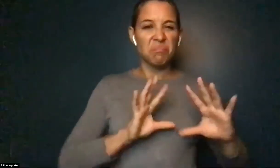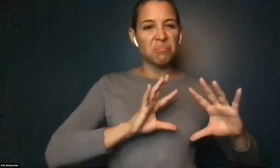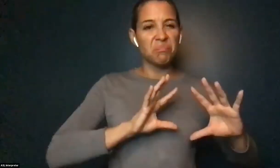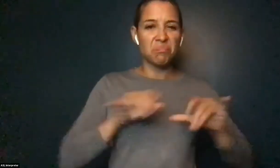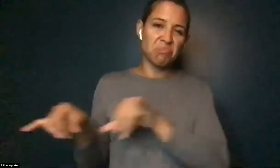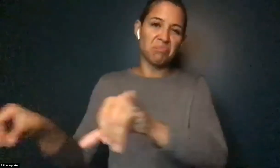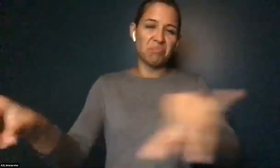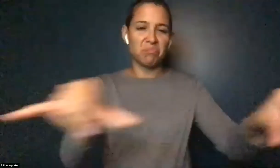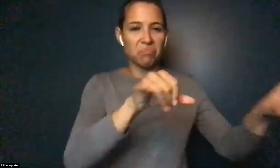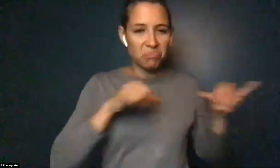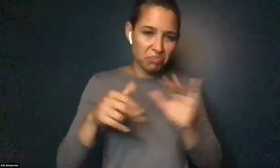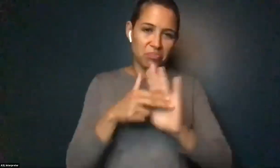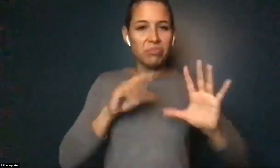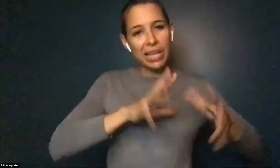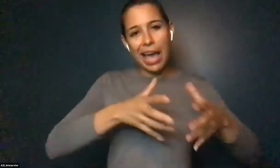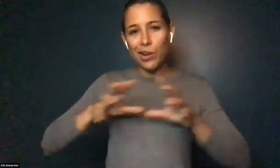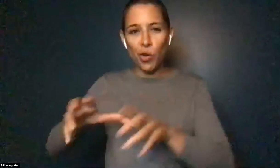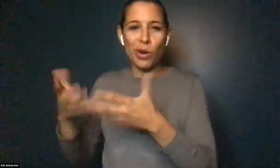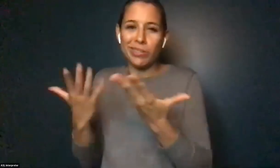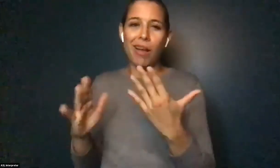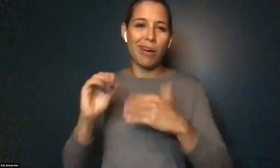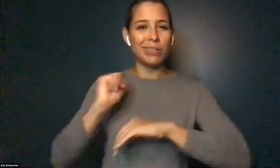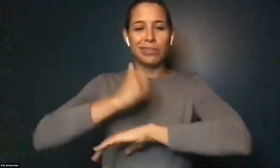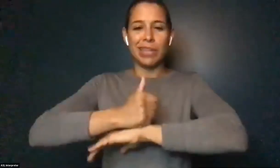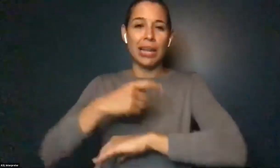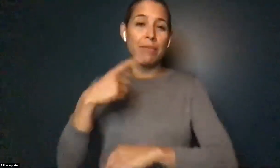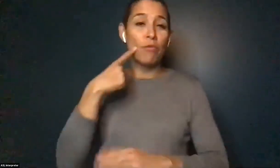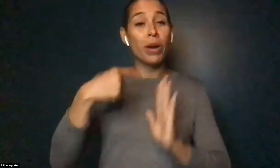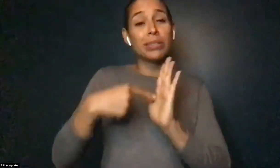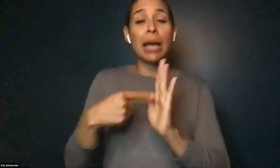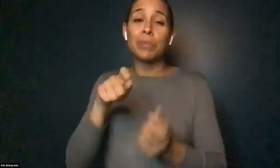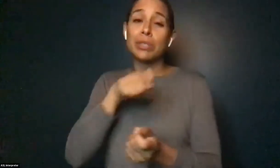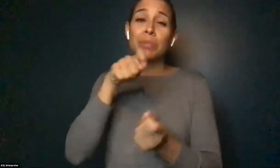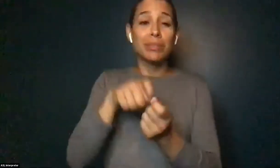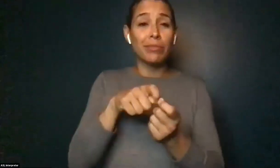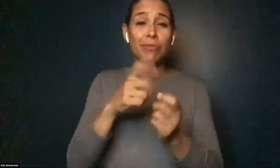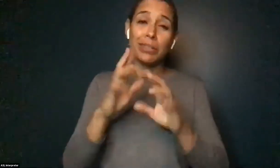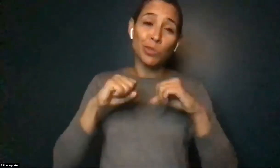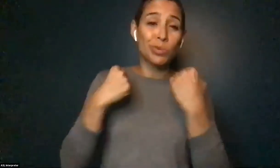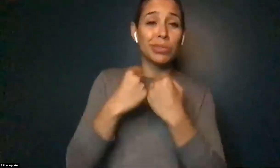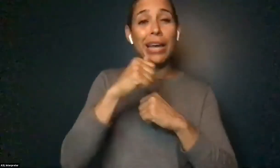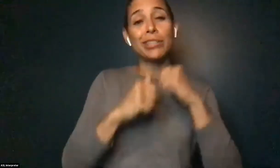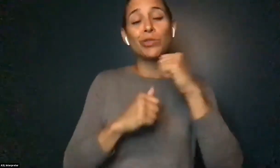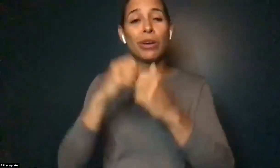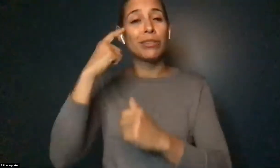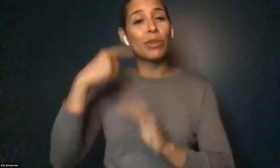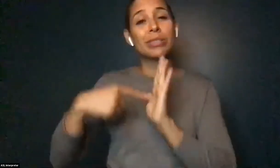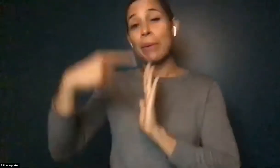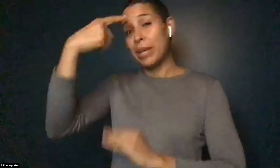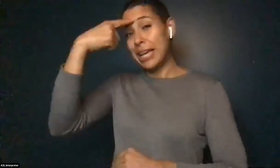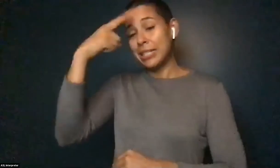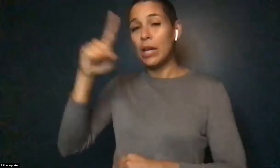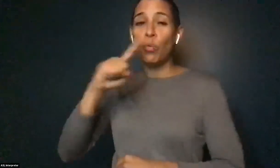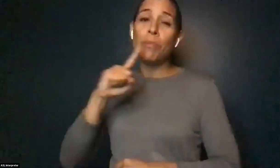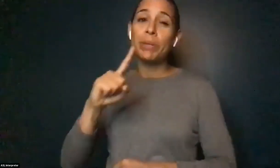social structure. So for example, in India, that would be caste. Um, it would be religion. It would be caste here. It